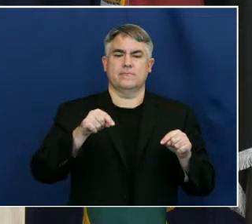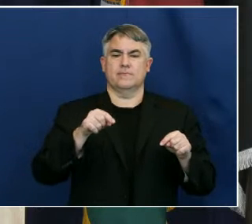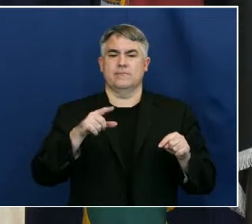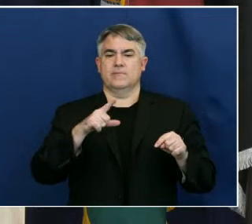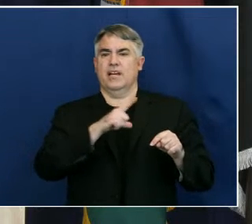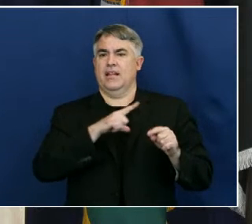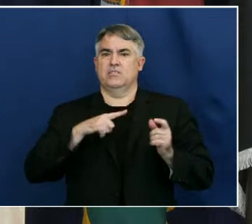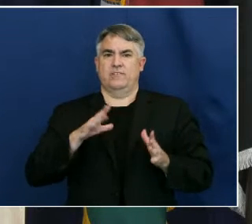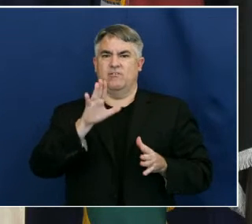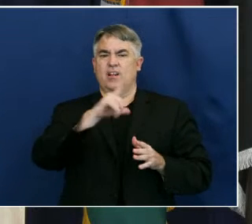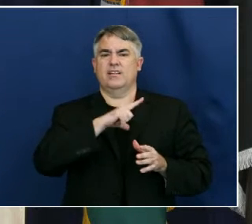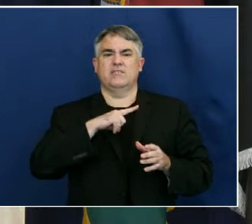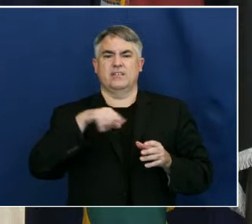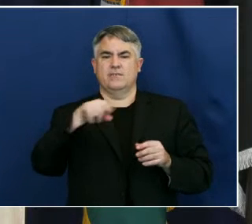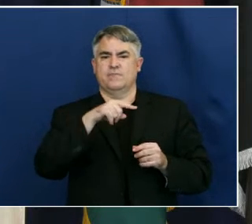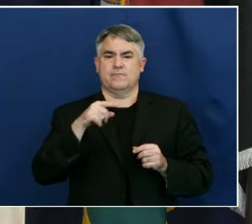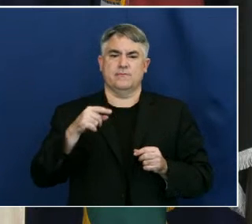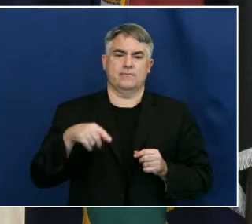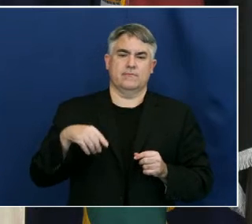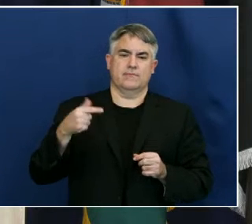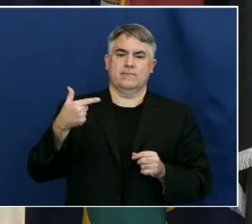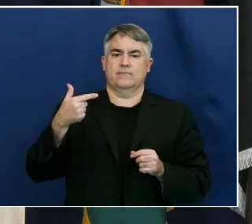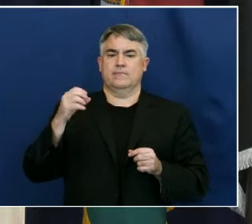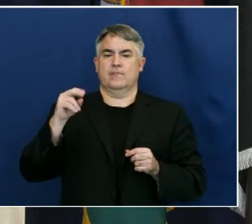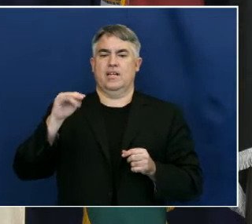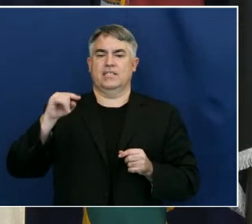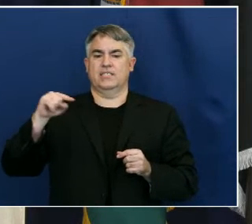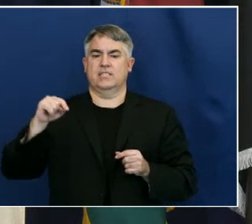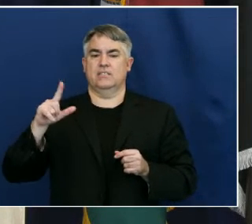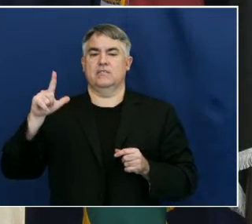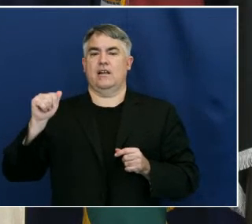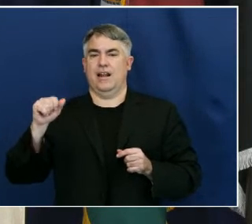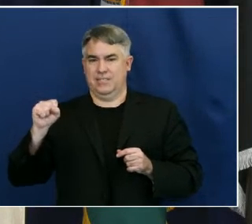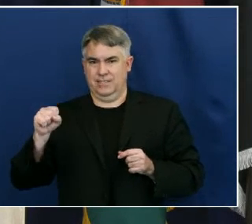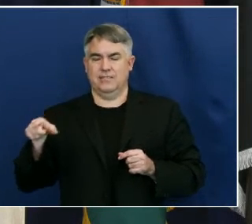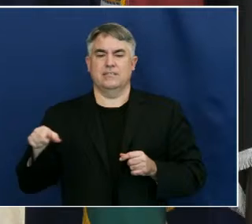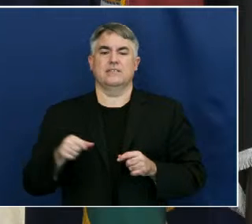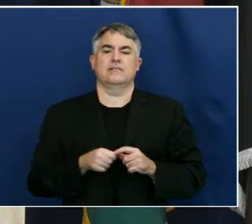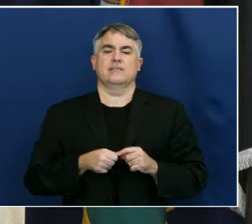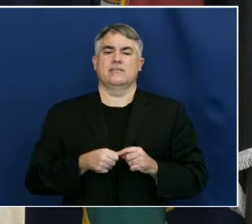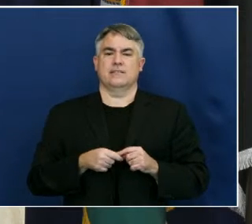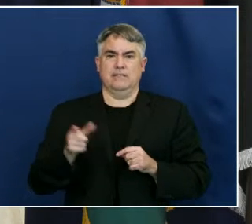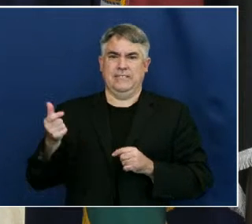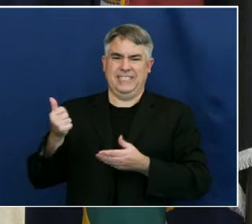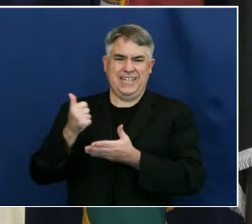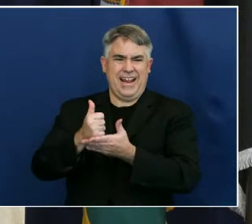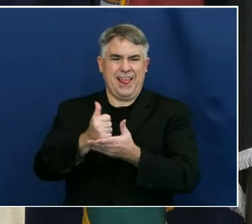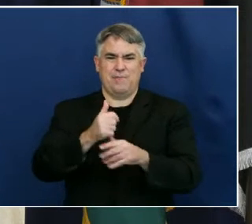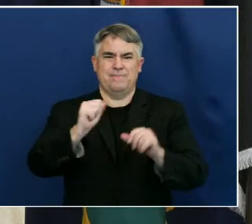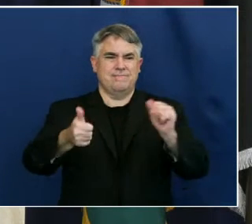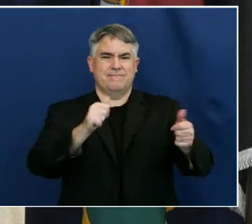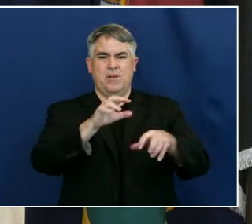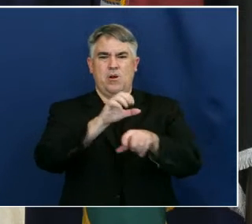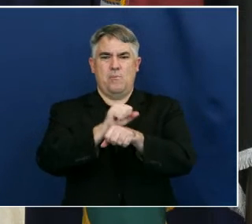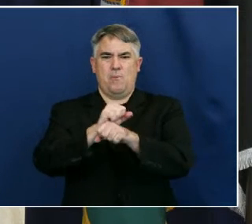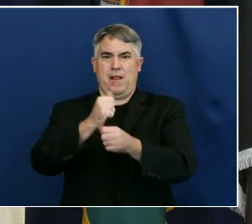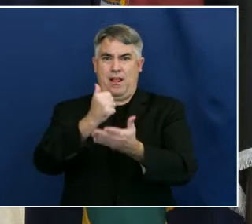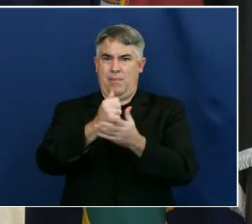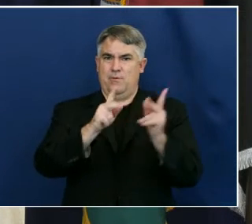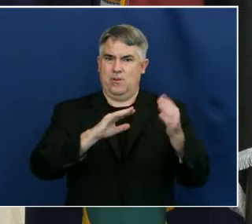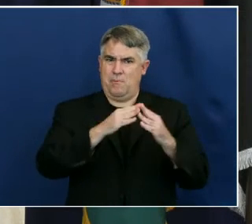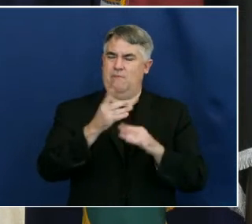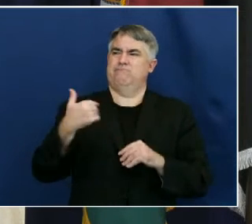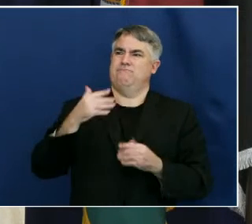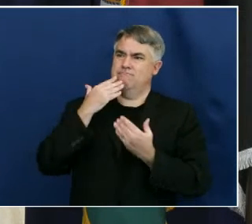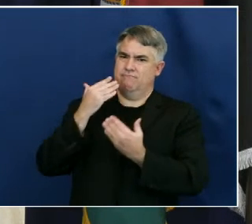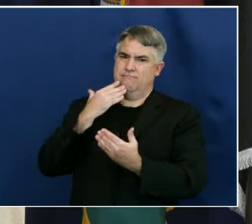member, Lorena Gonzalez, who are working really closely with our office to make sure we're actually making appointments for some of our folks. And so what I want to remind people that this